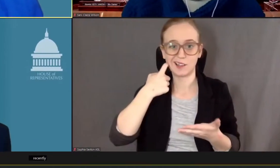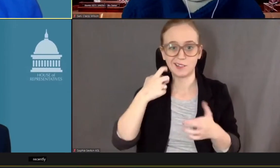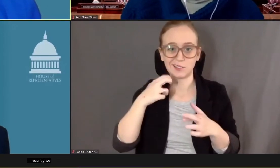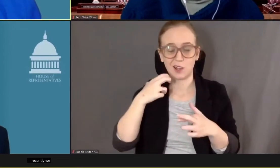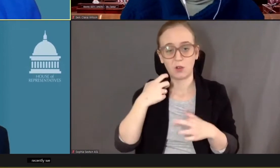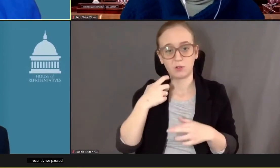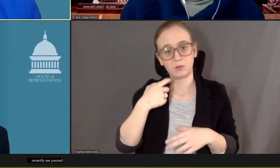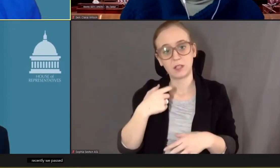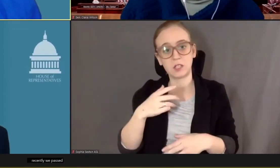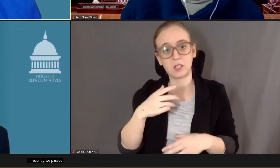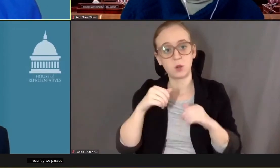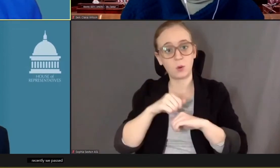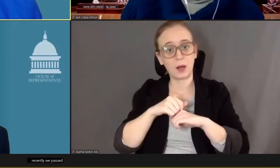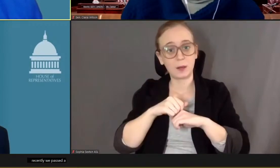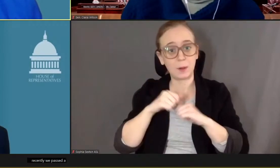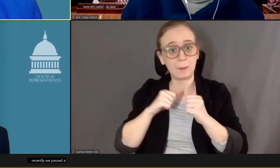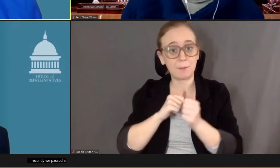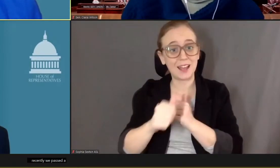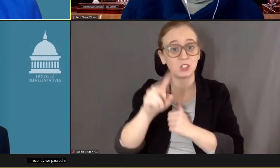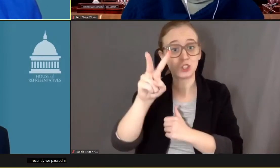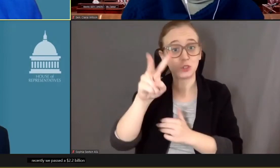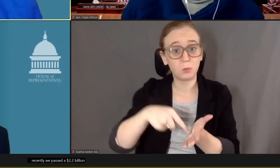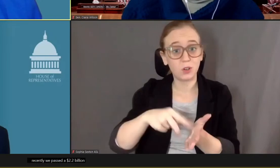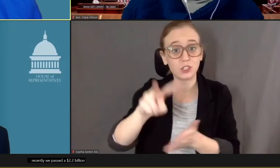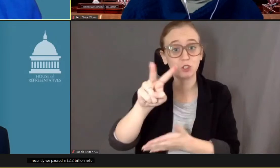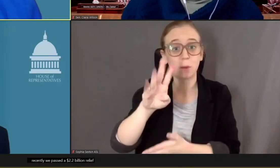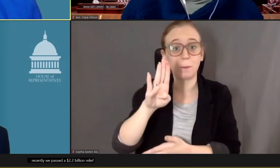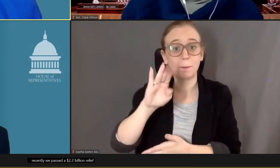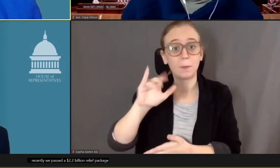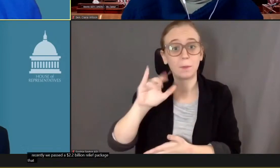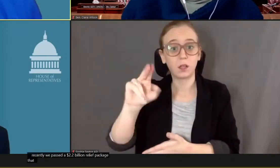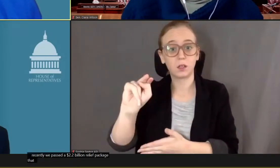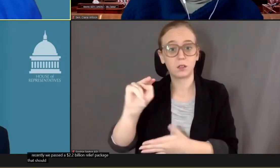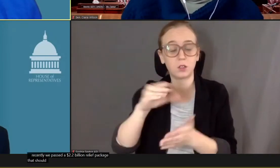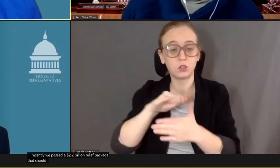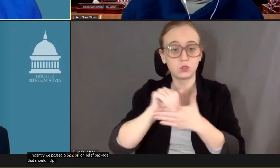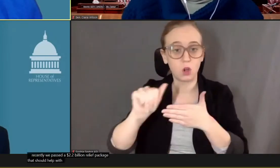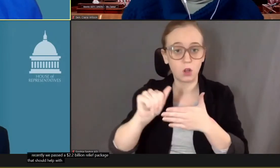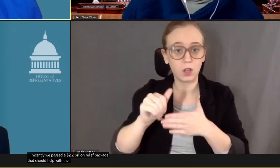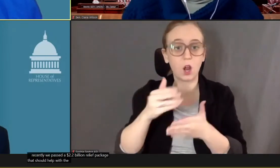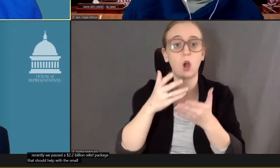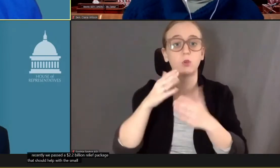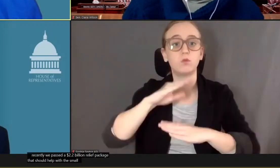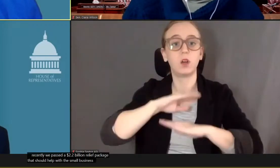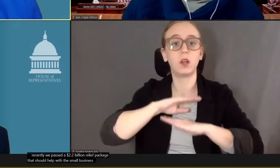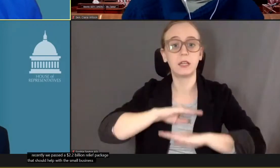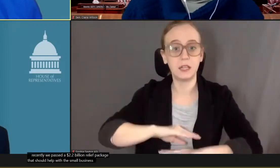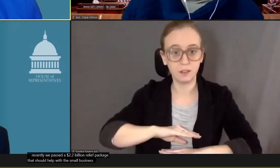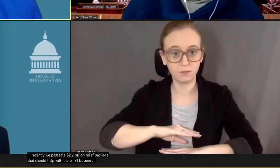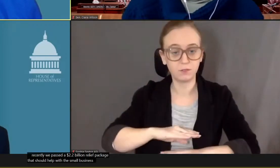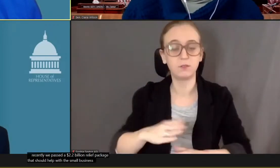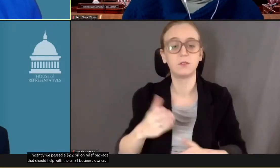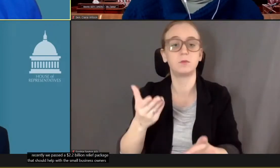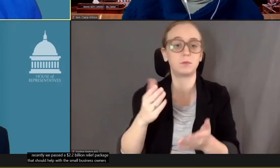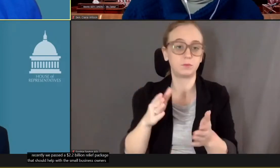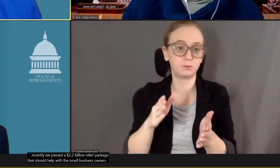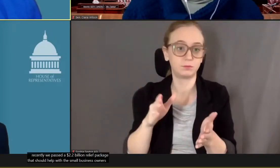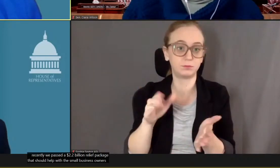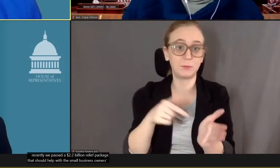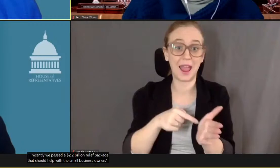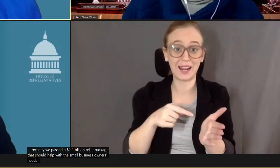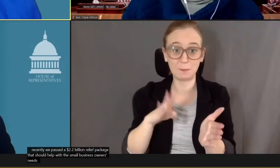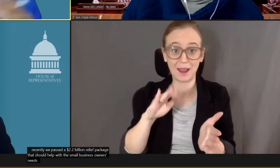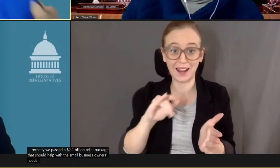billion relief package that should help with the small business owners' needs, especially around